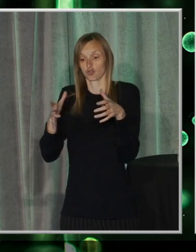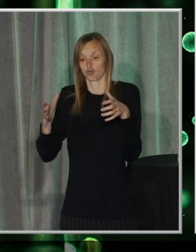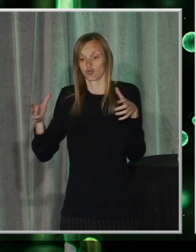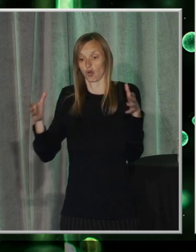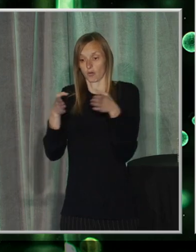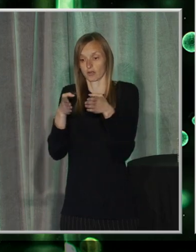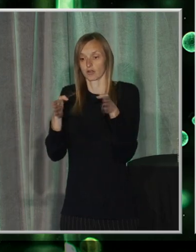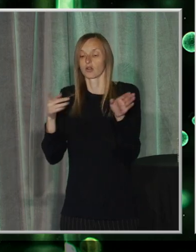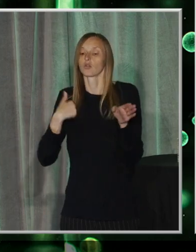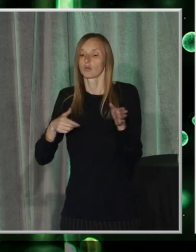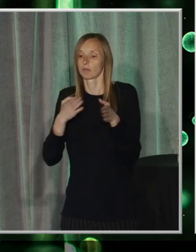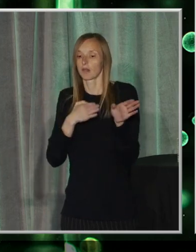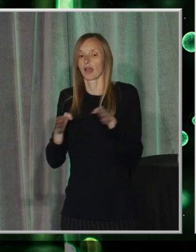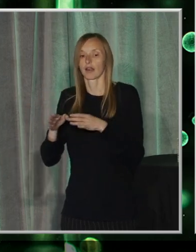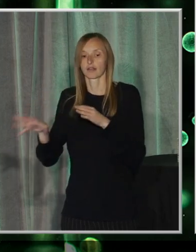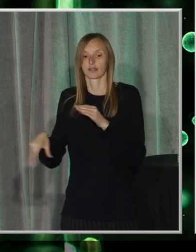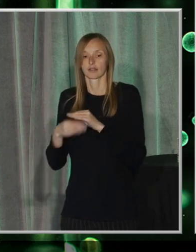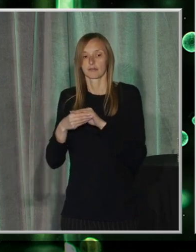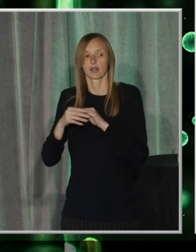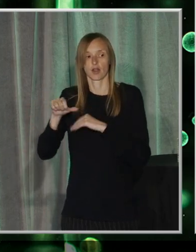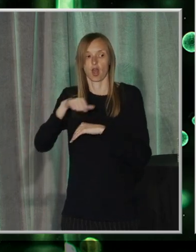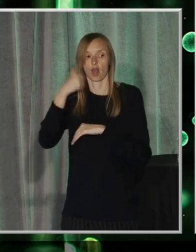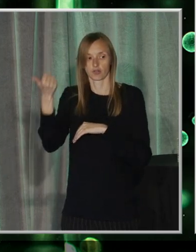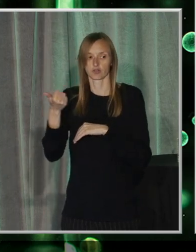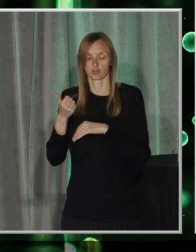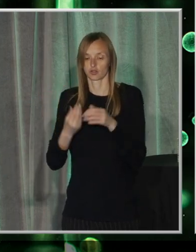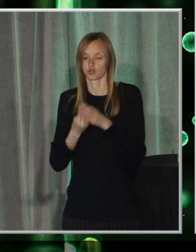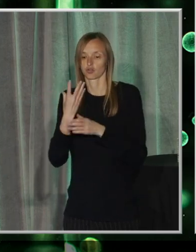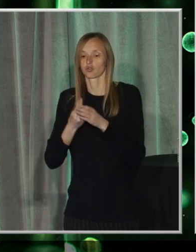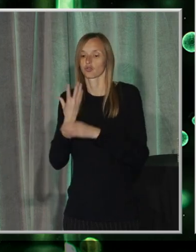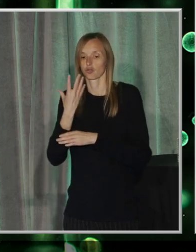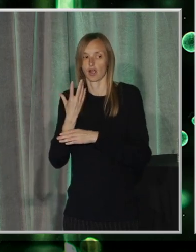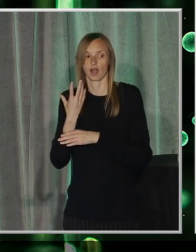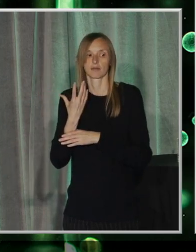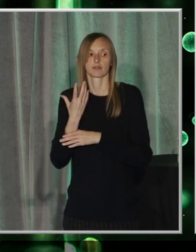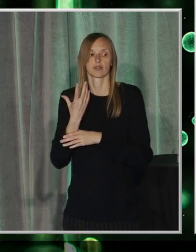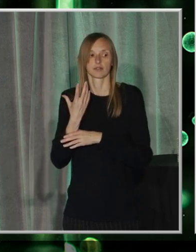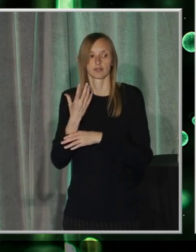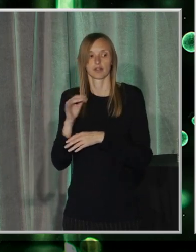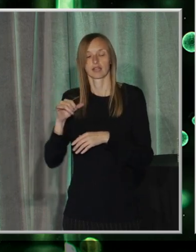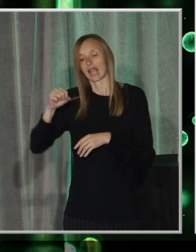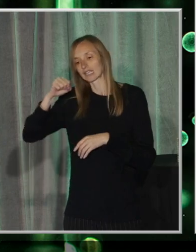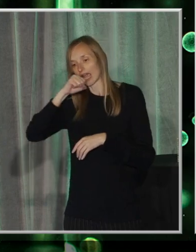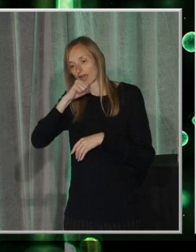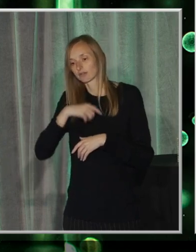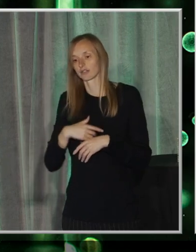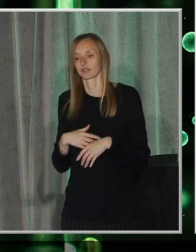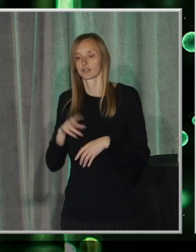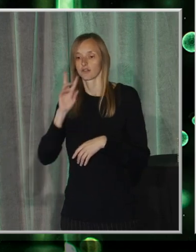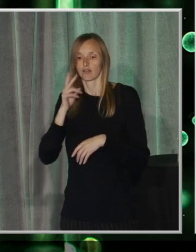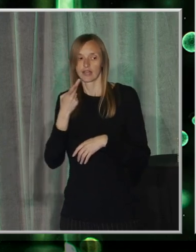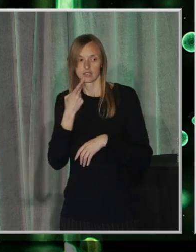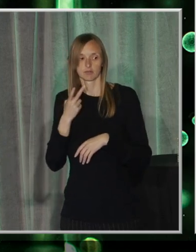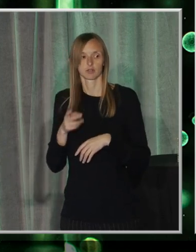to include these perishable crops like carrots, cabbages. So, but